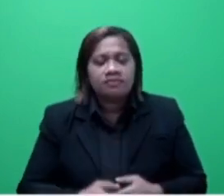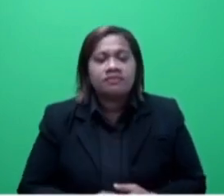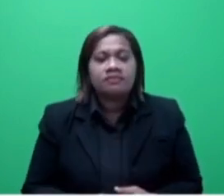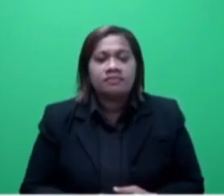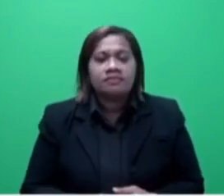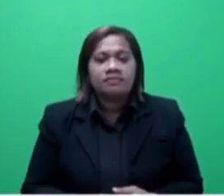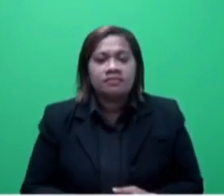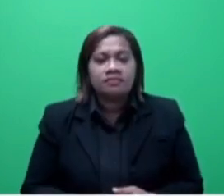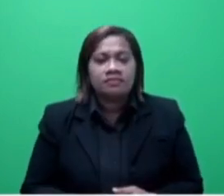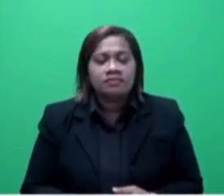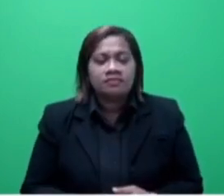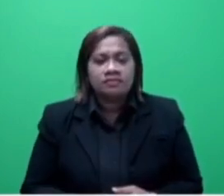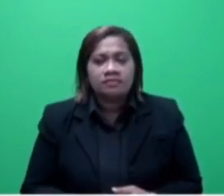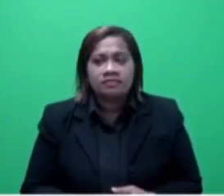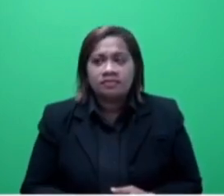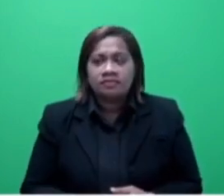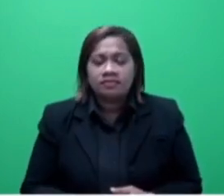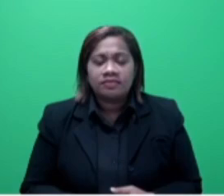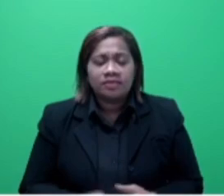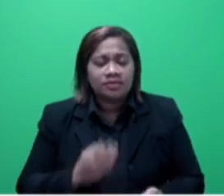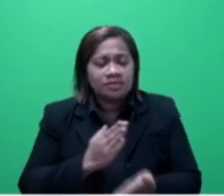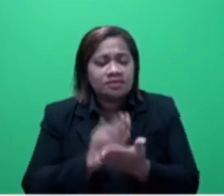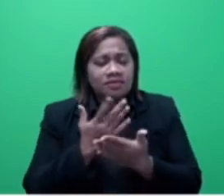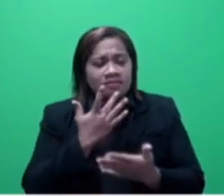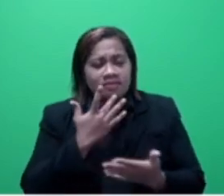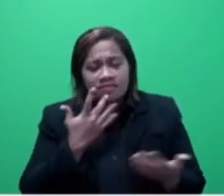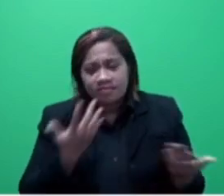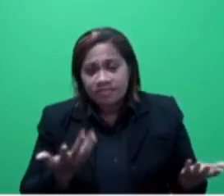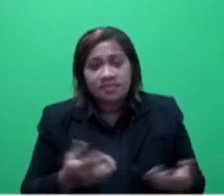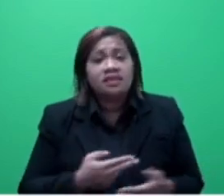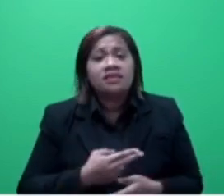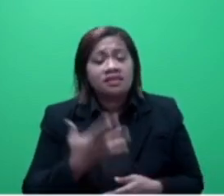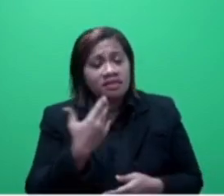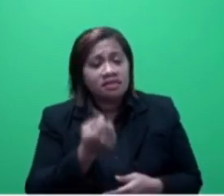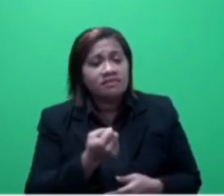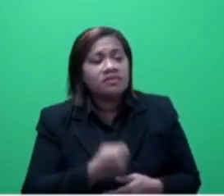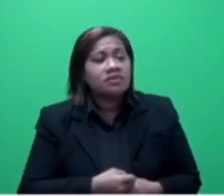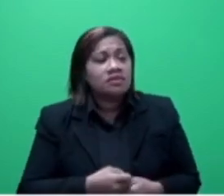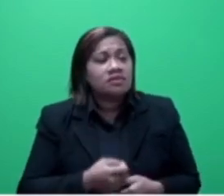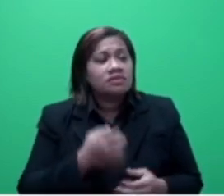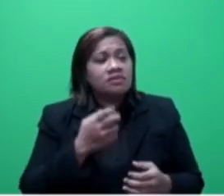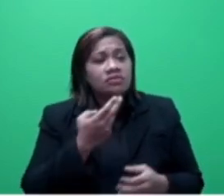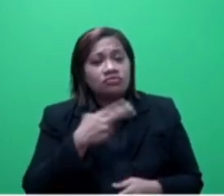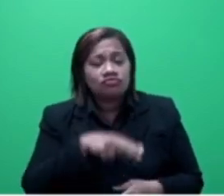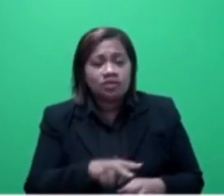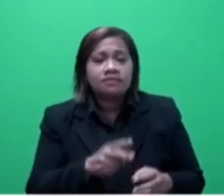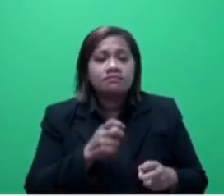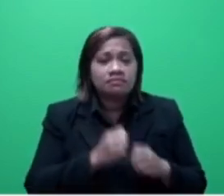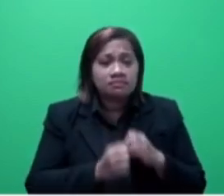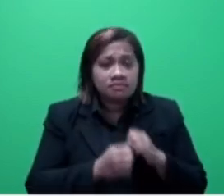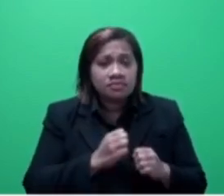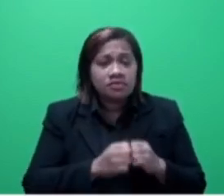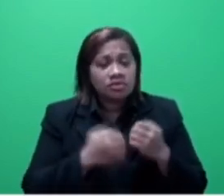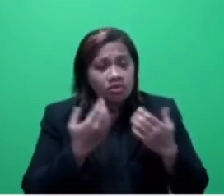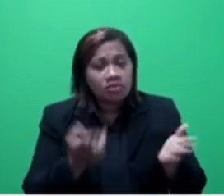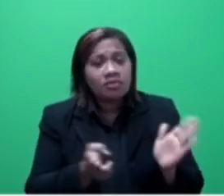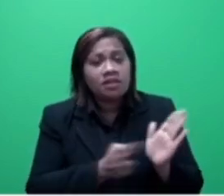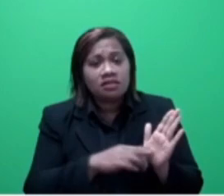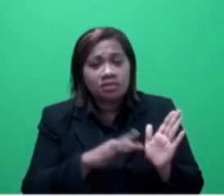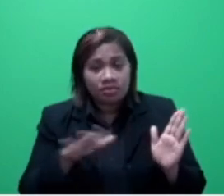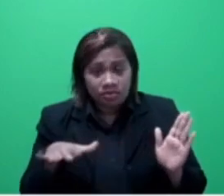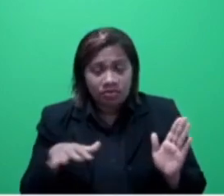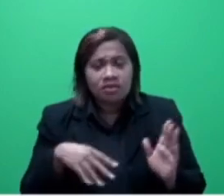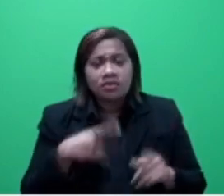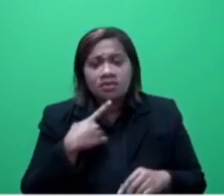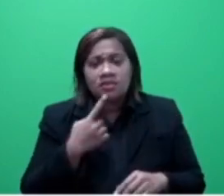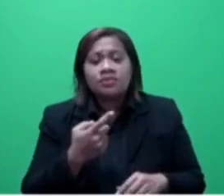Honourable Prasad. And then he's got a twin brother sitting here right in front of us, Honourable Nawaikula, said he tells